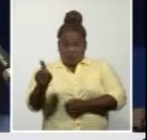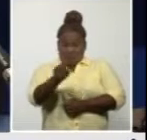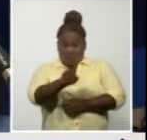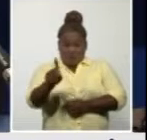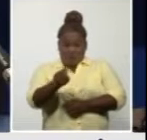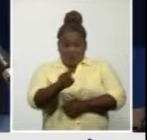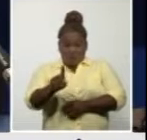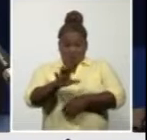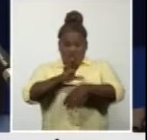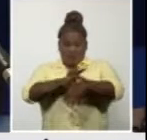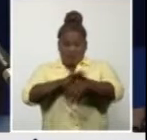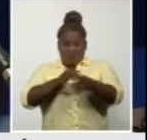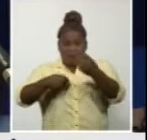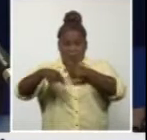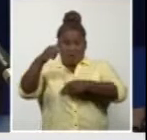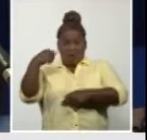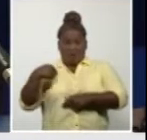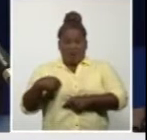50.7%.